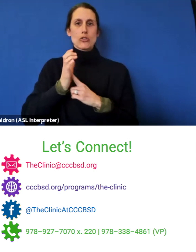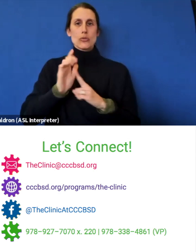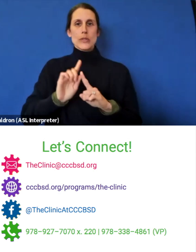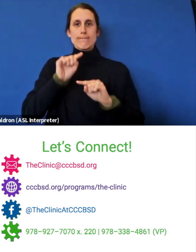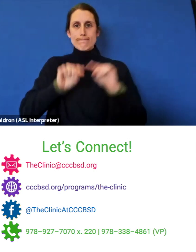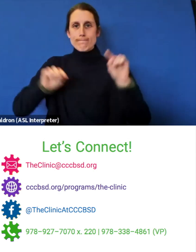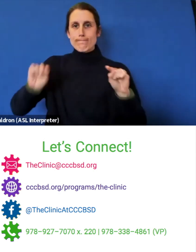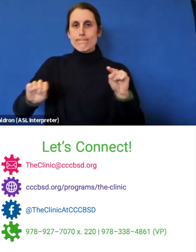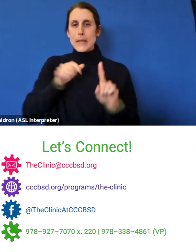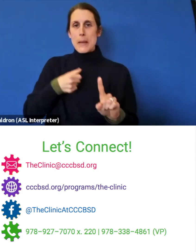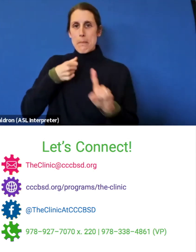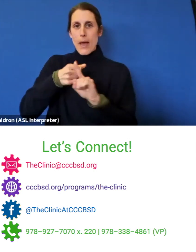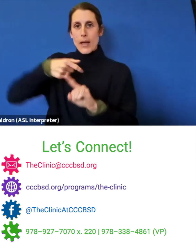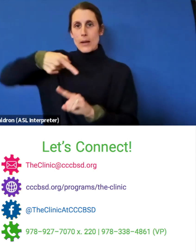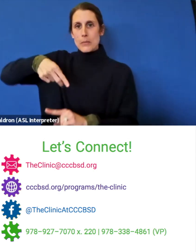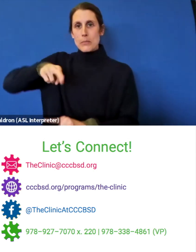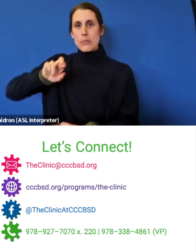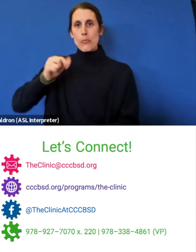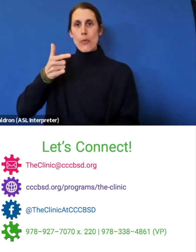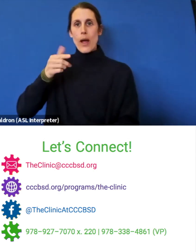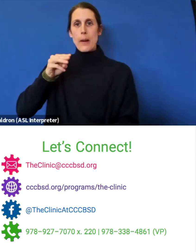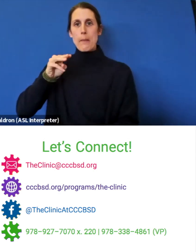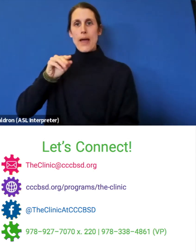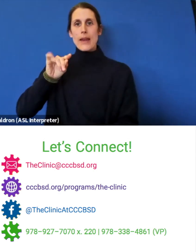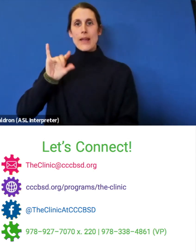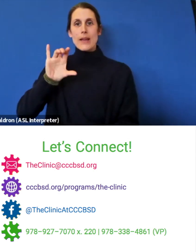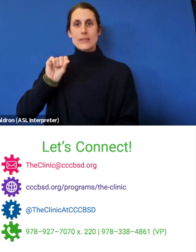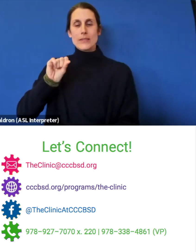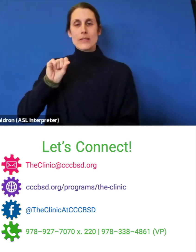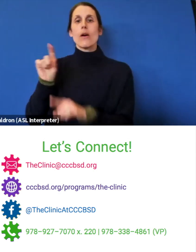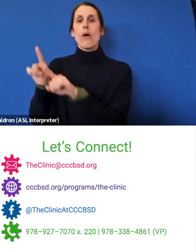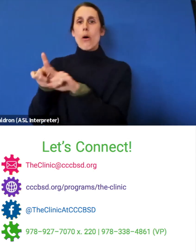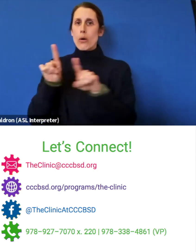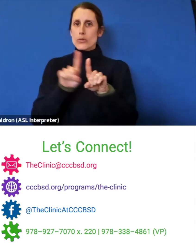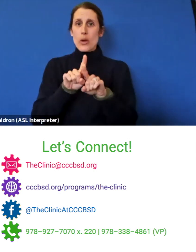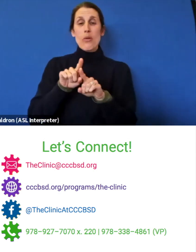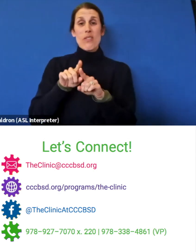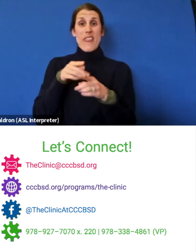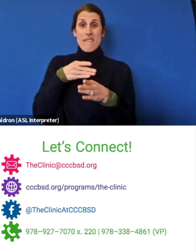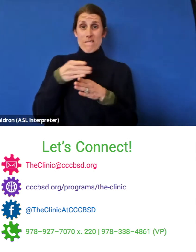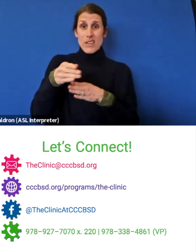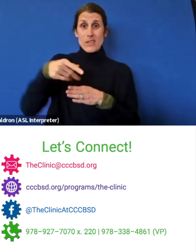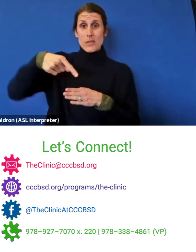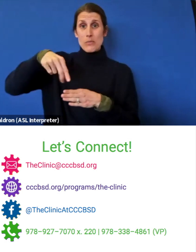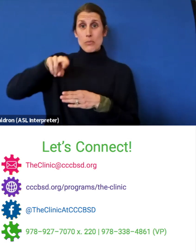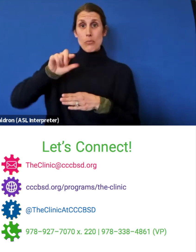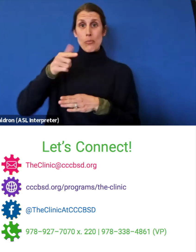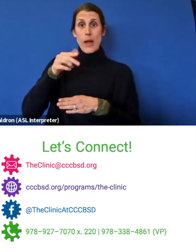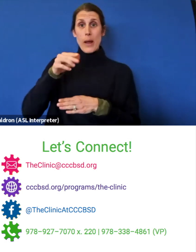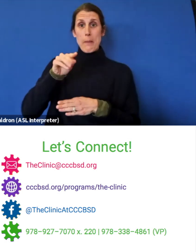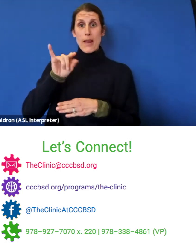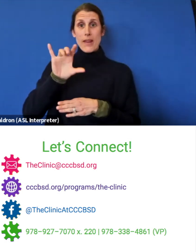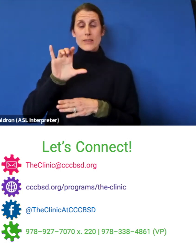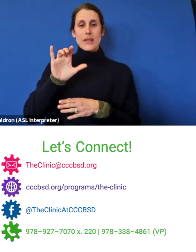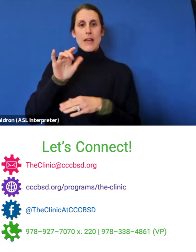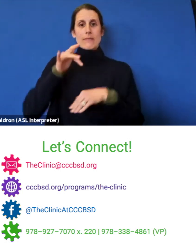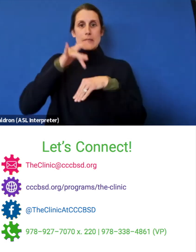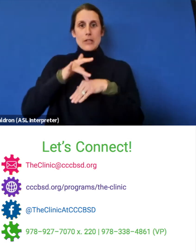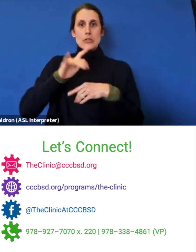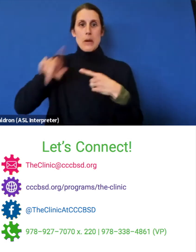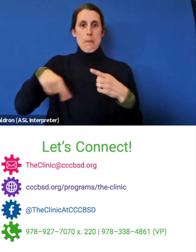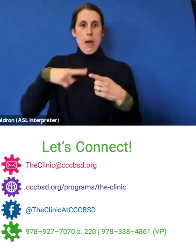Has the field of pragmatics explored neurodiversity and how to support pragmatics while respecting cultural differences?